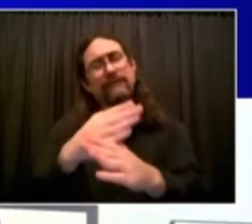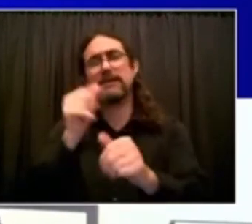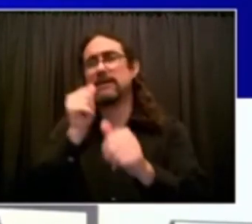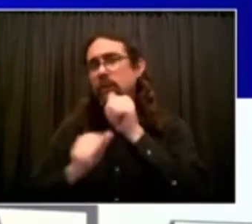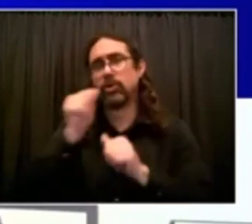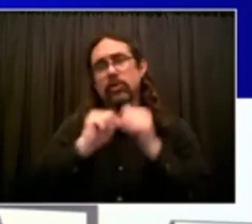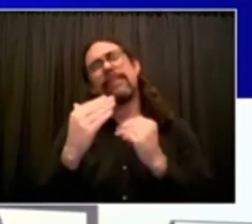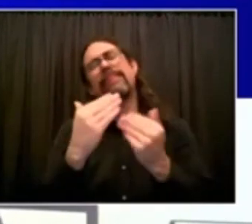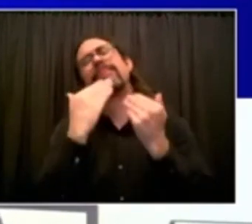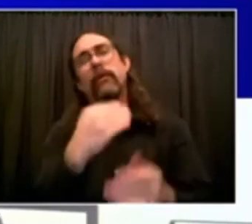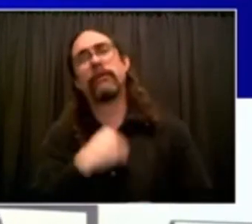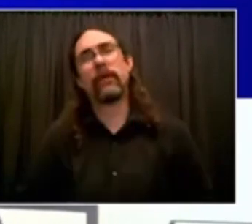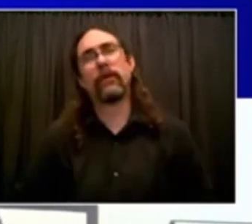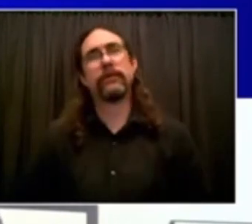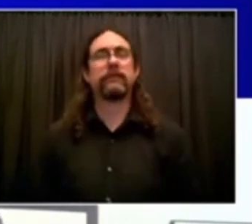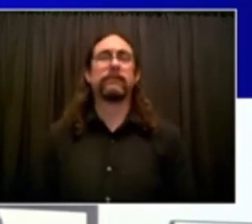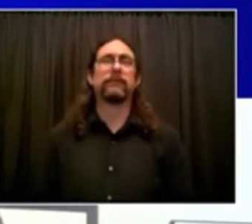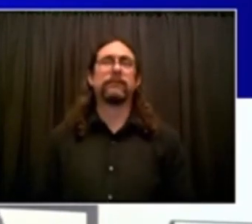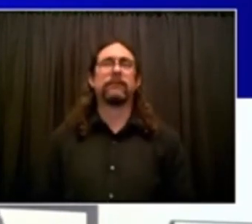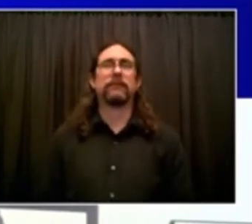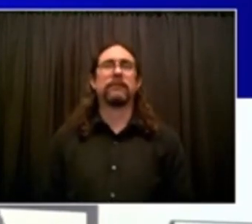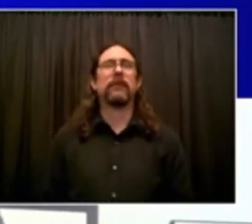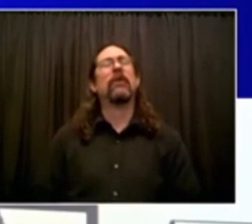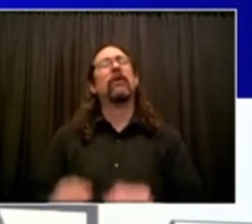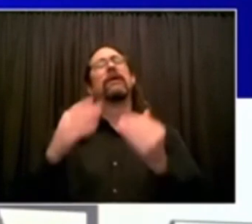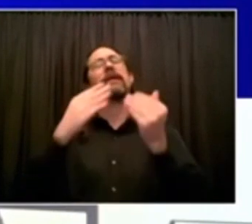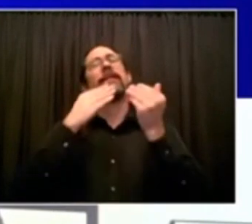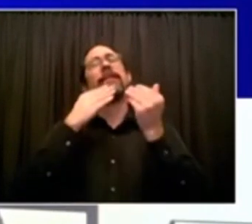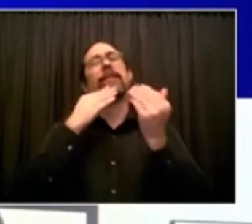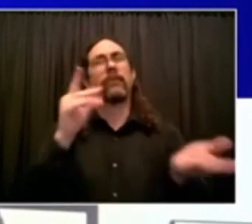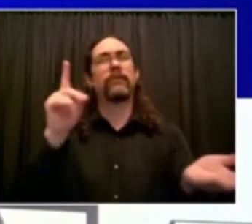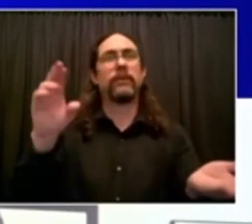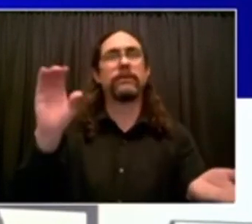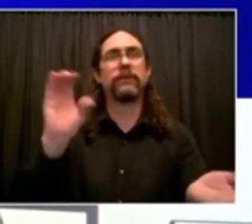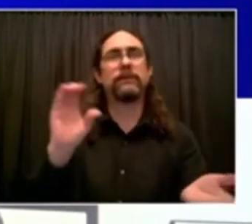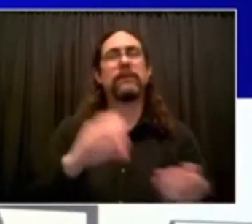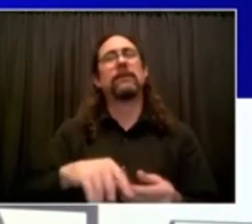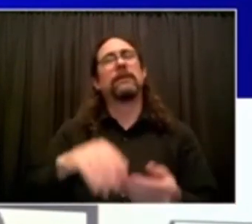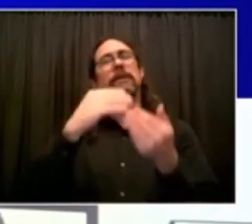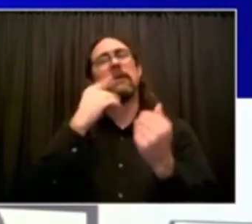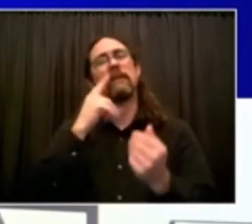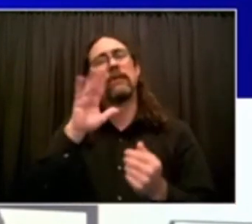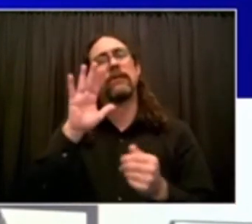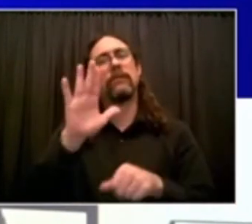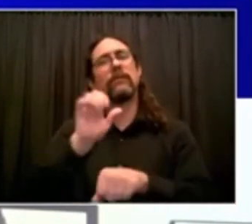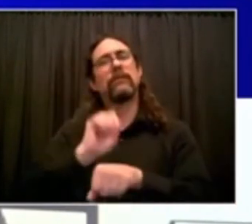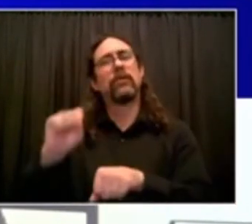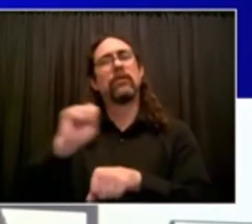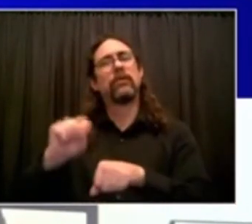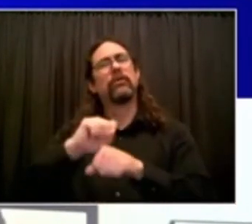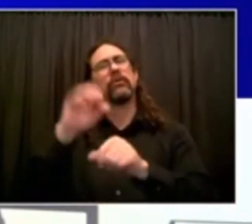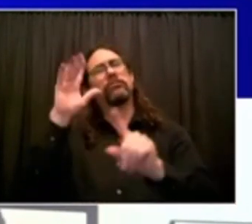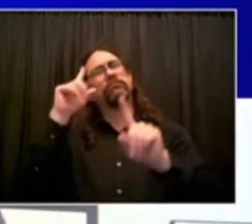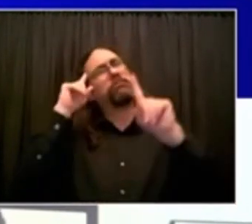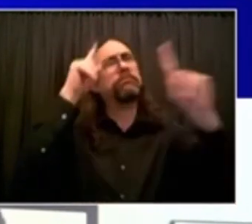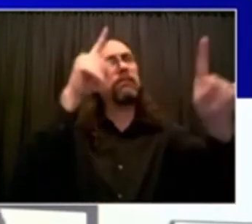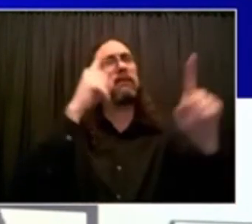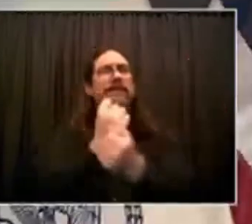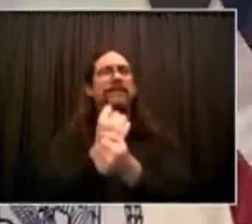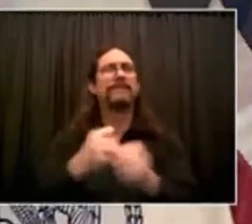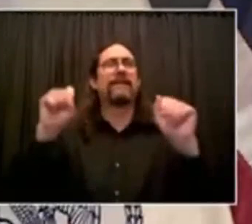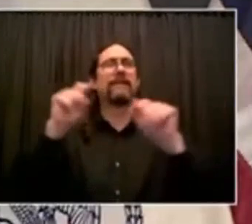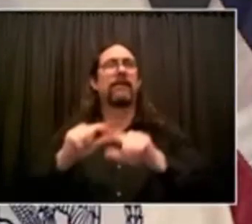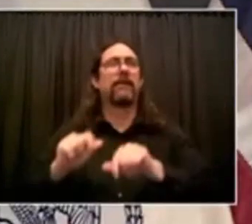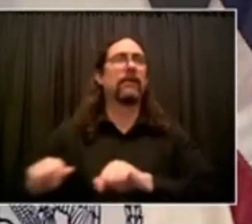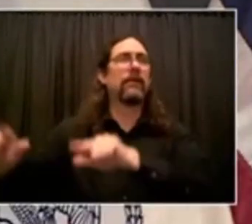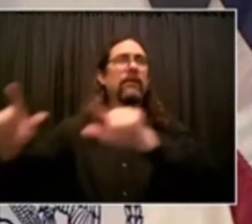everything you're doing and your colleagues to keep us safe, and for this order you're issuing today. It's going to make a huge, huge difference. I want to hear from someone